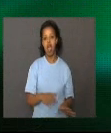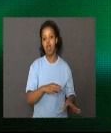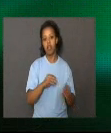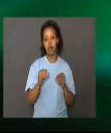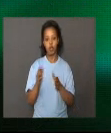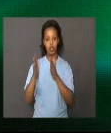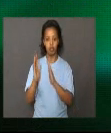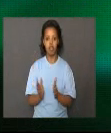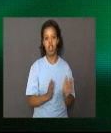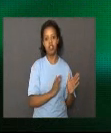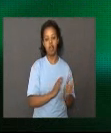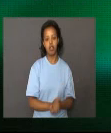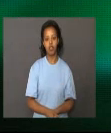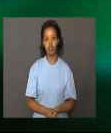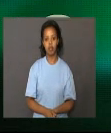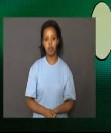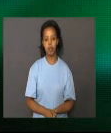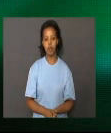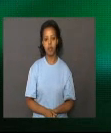Students, let's get ready.